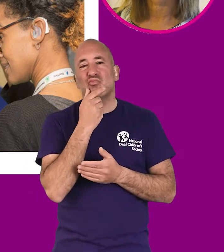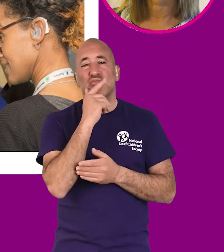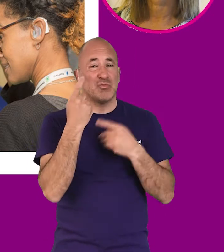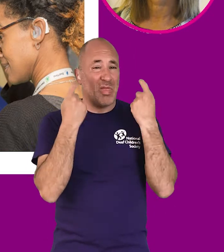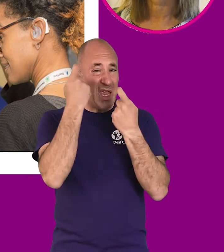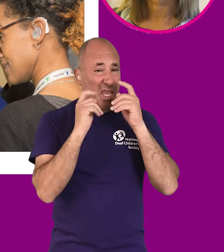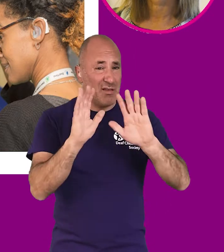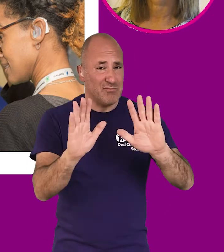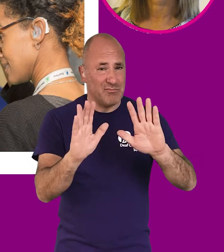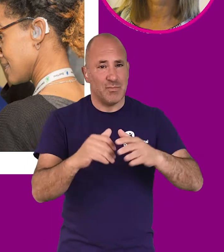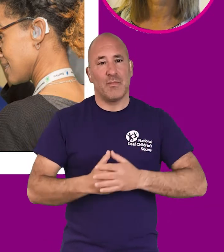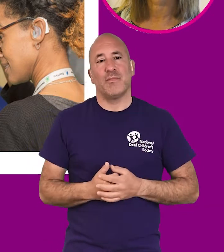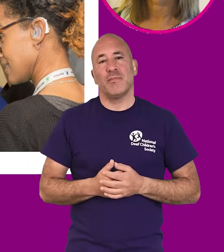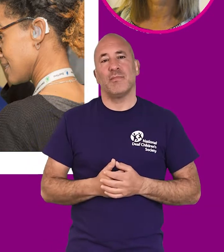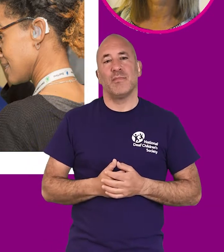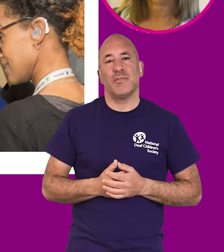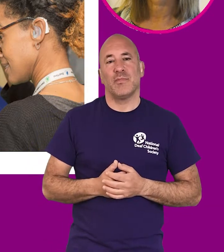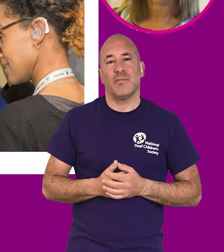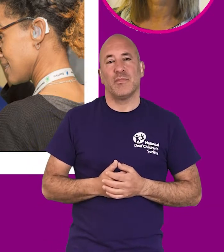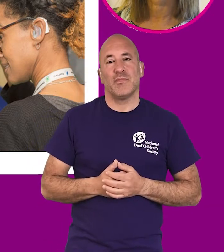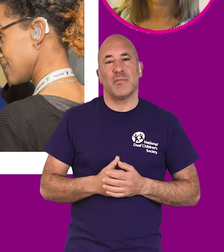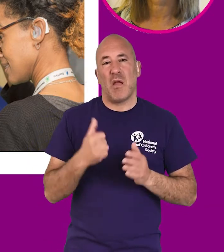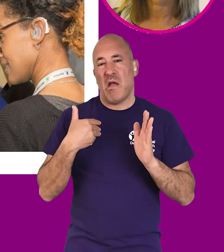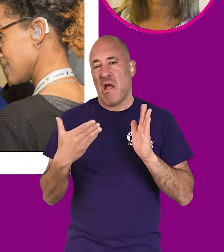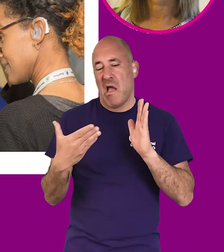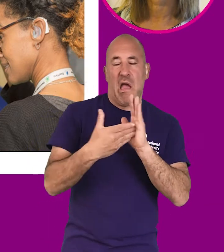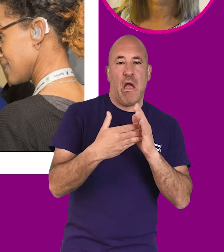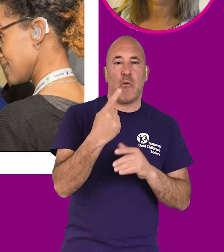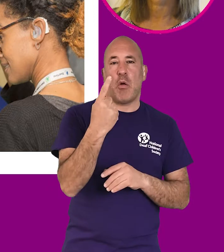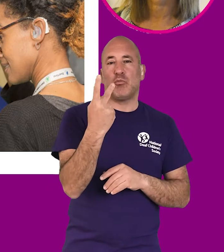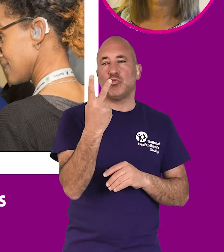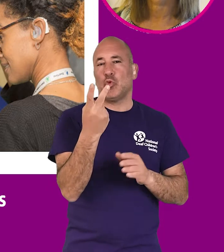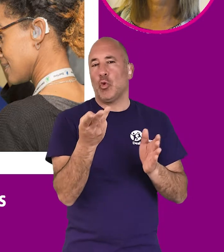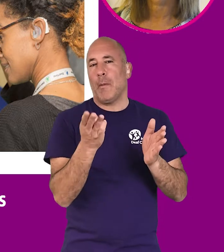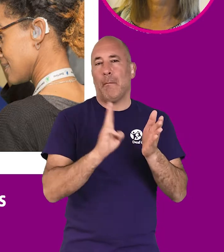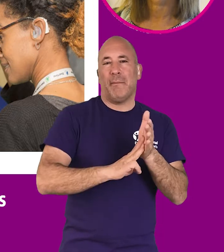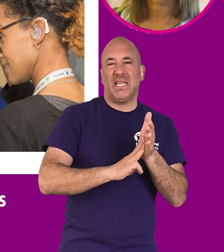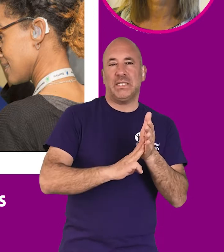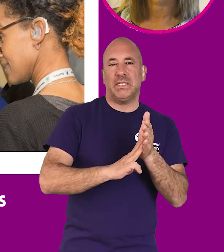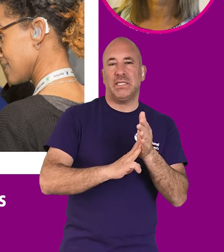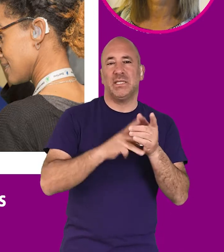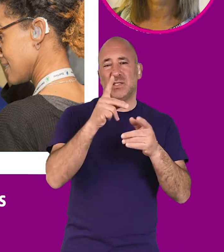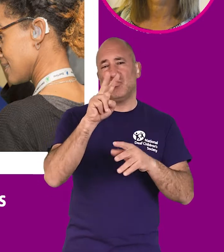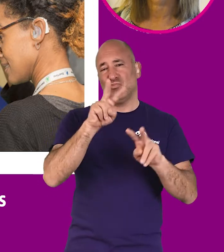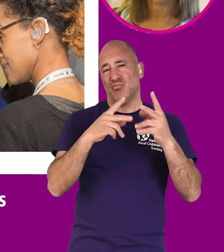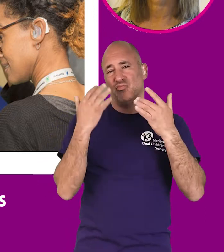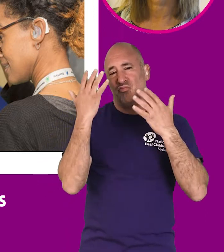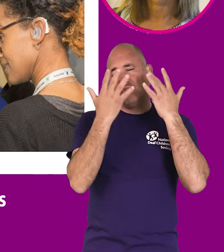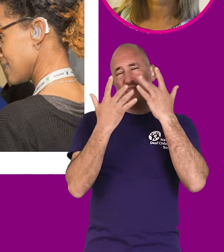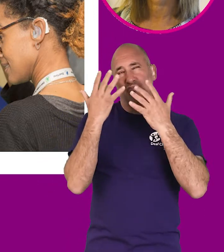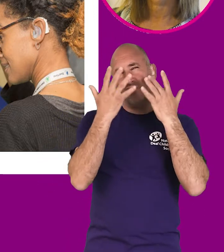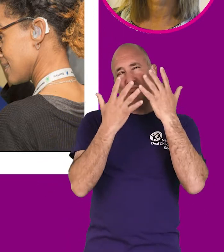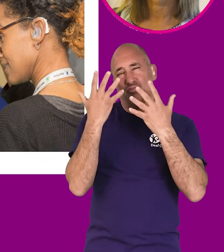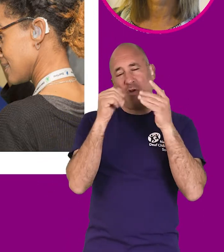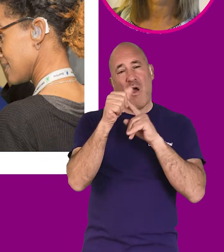roughly a minute and see what you make of that. I'll maybe give you 1 or 2 minutes just to think about that